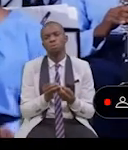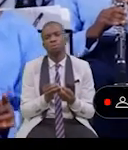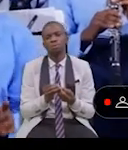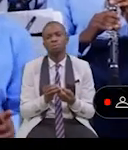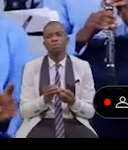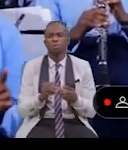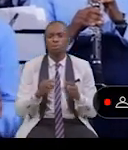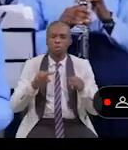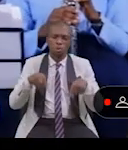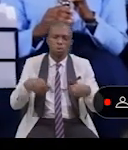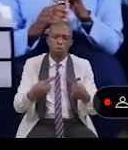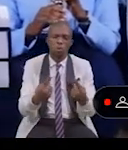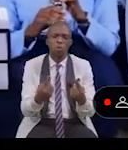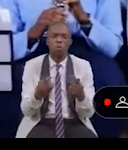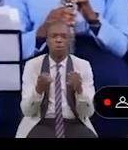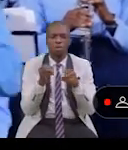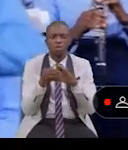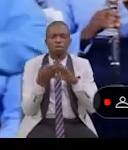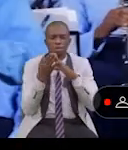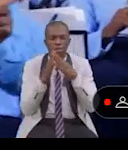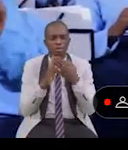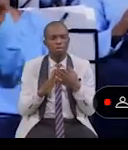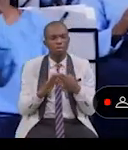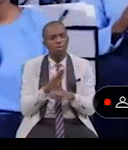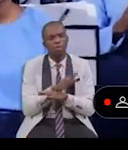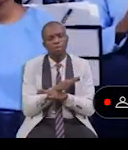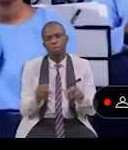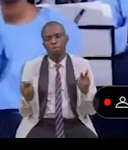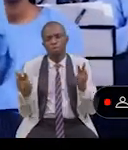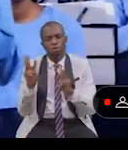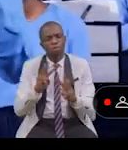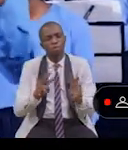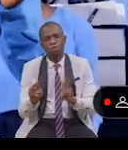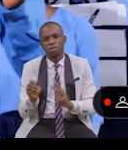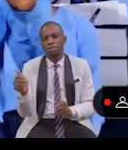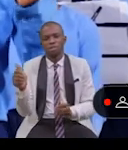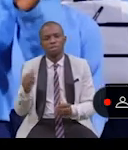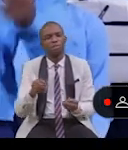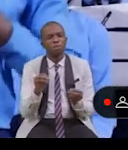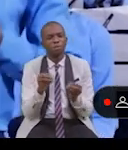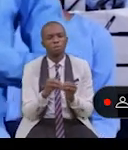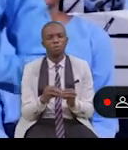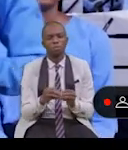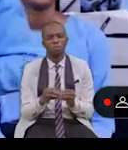Go in peace. Go in peace, don't worry anymore.